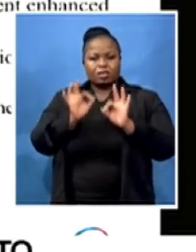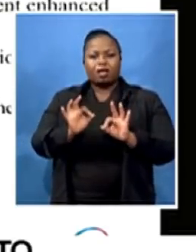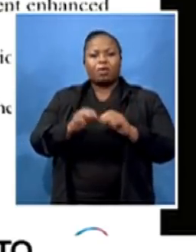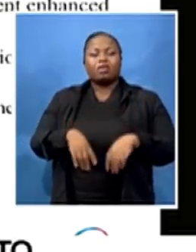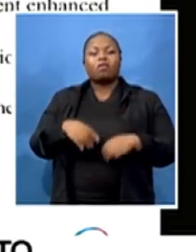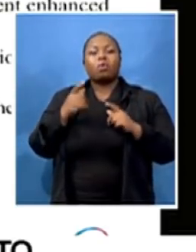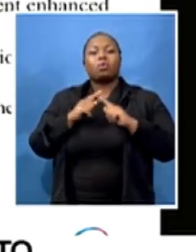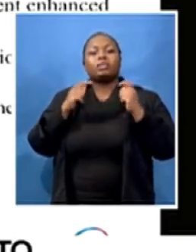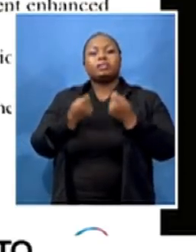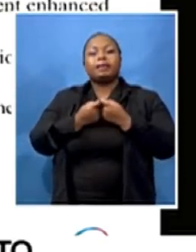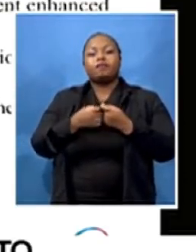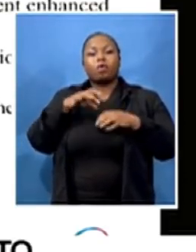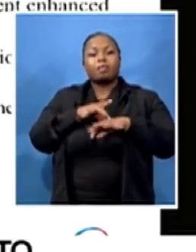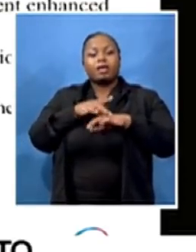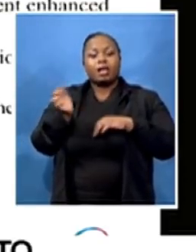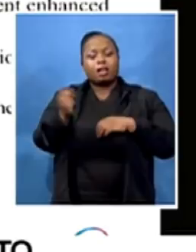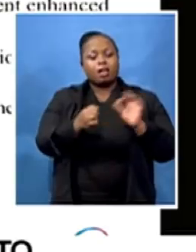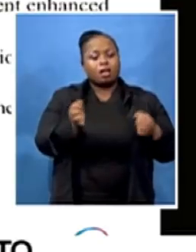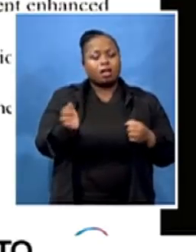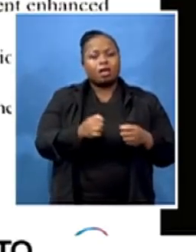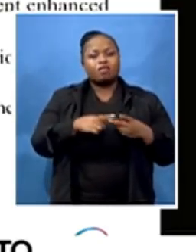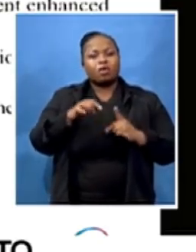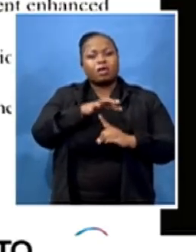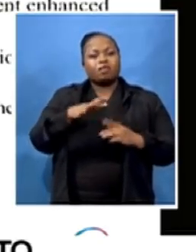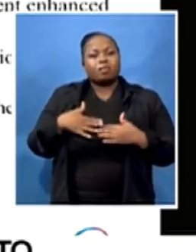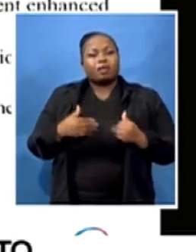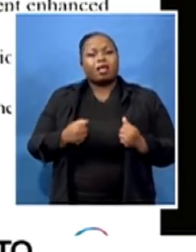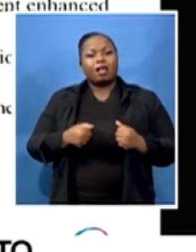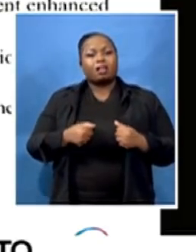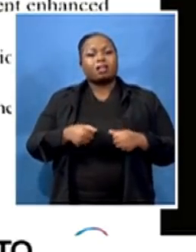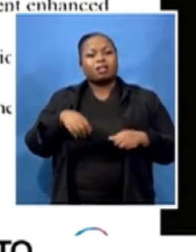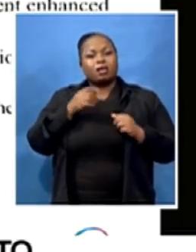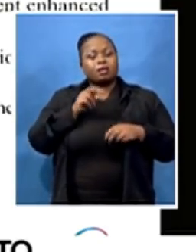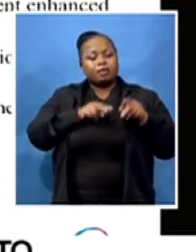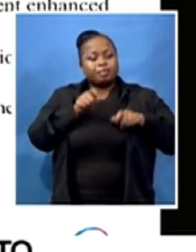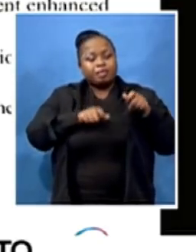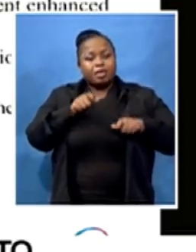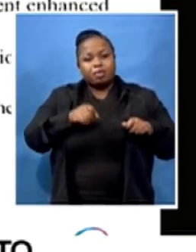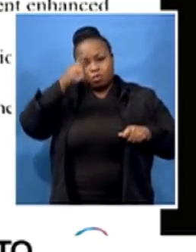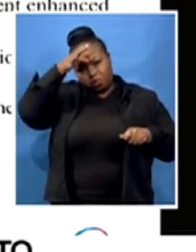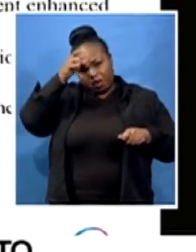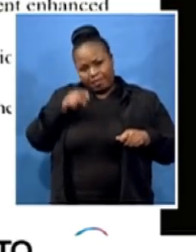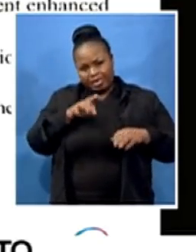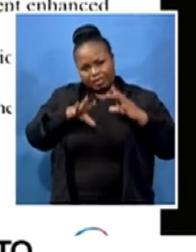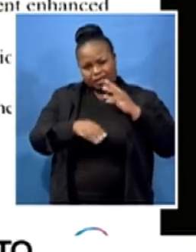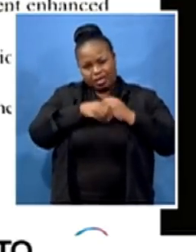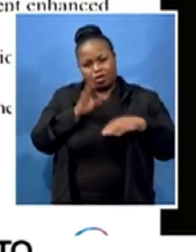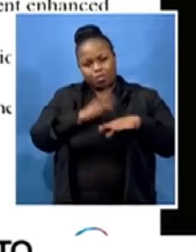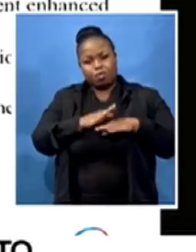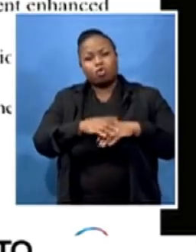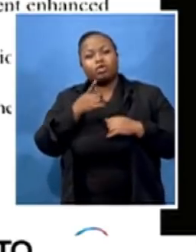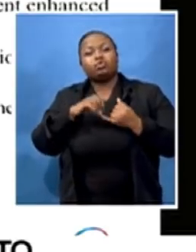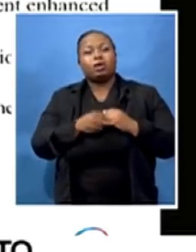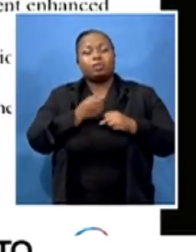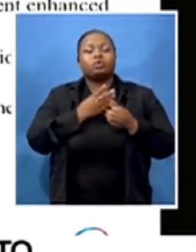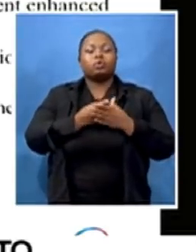environmental health officers and everything, would have to take additional steps. We would now have to treat it in the way that the Wuhan situation was.